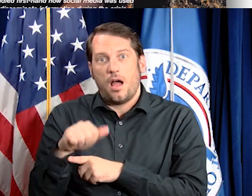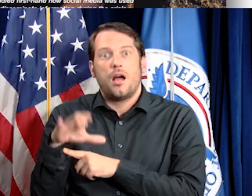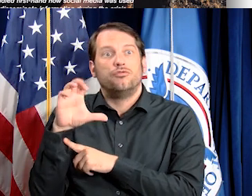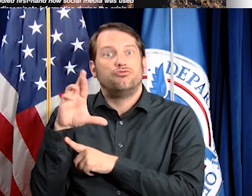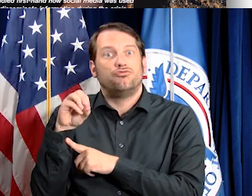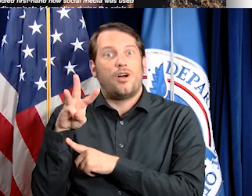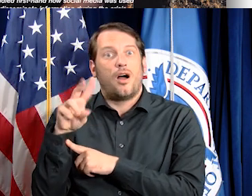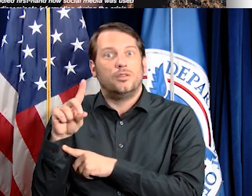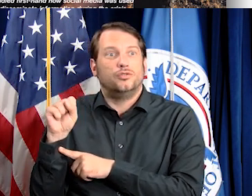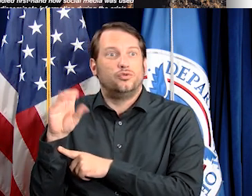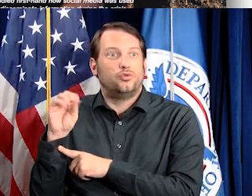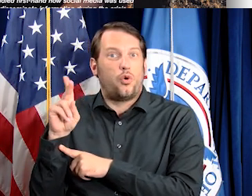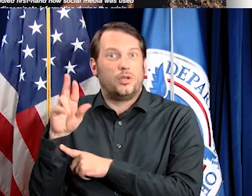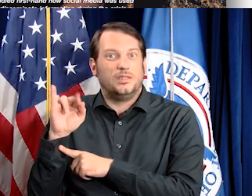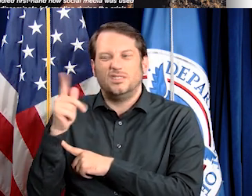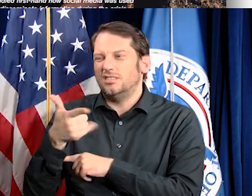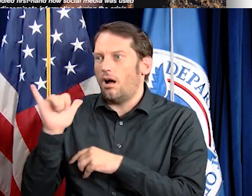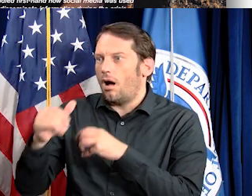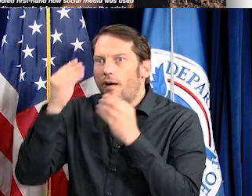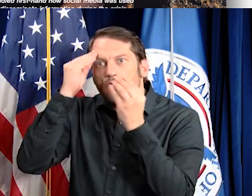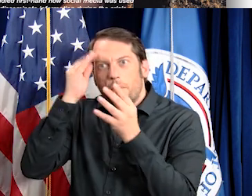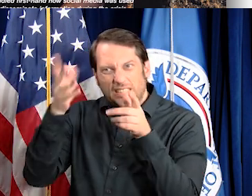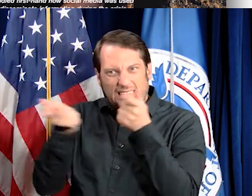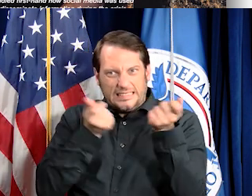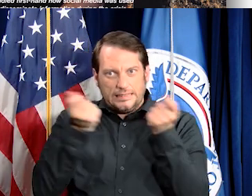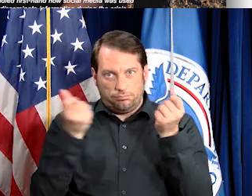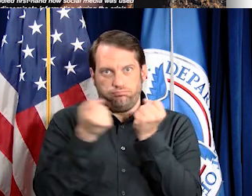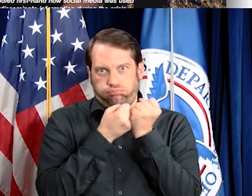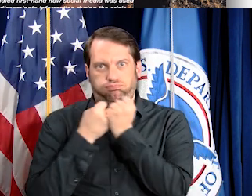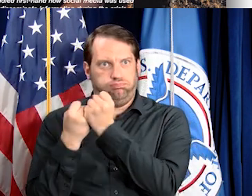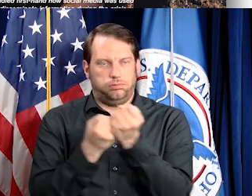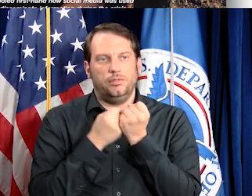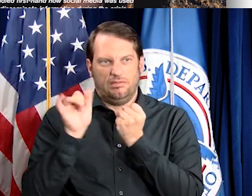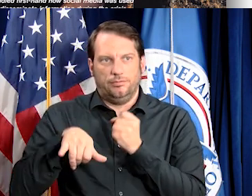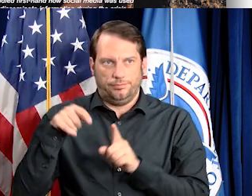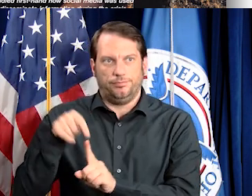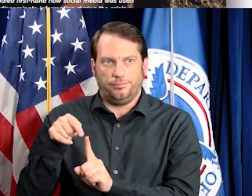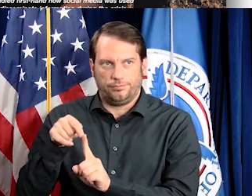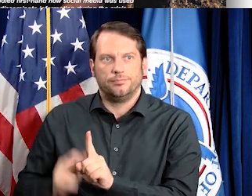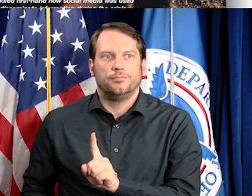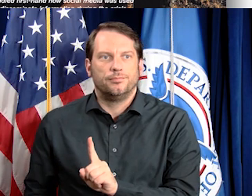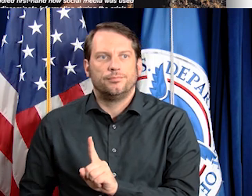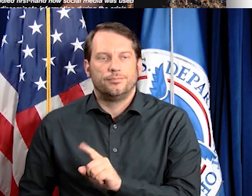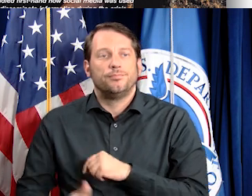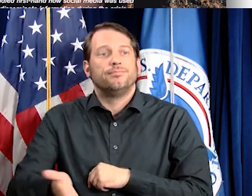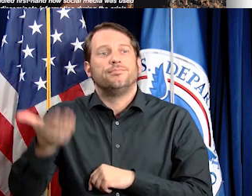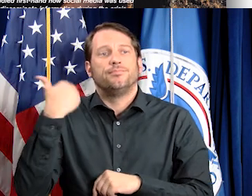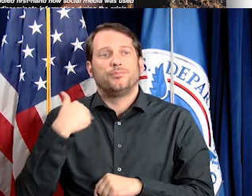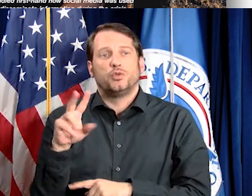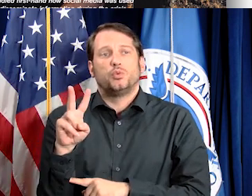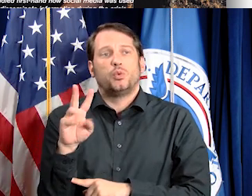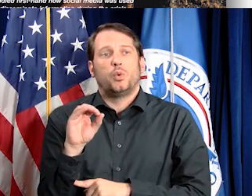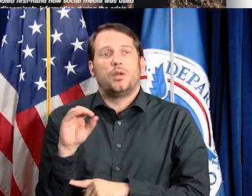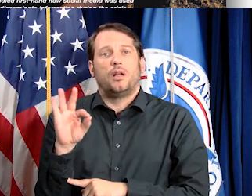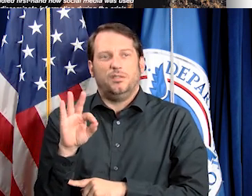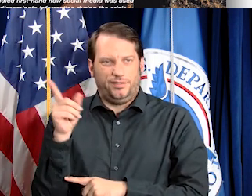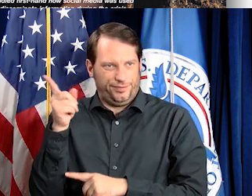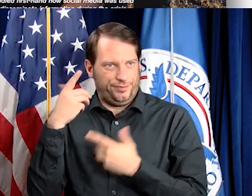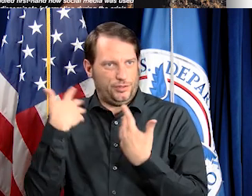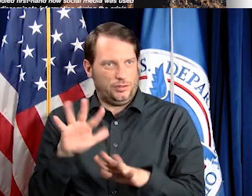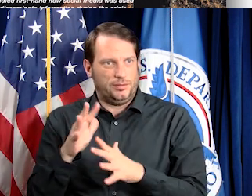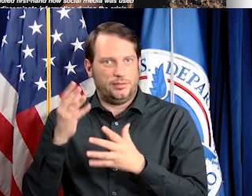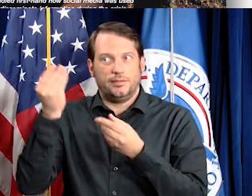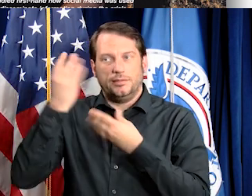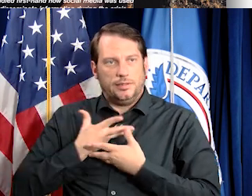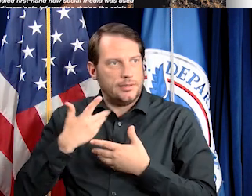So in January 2009, I was told I had to evacuate from the house I lived in Boulder, Colorado. It was